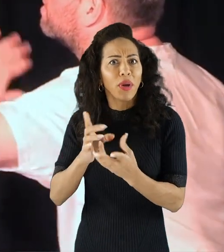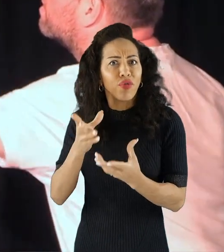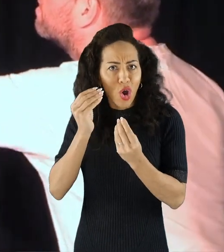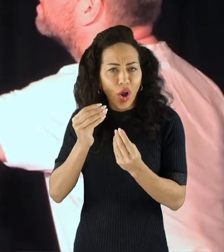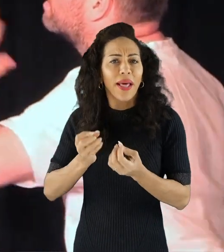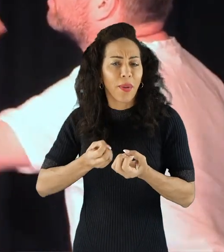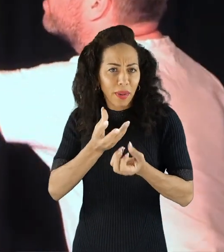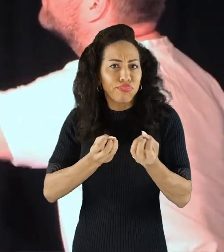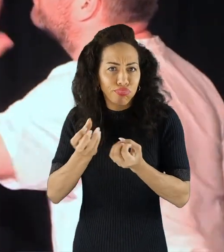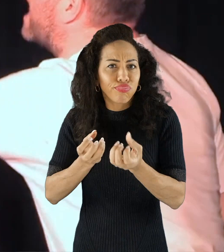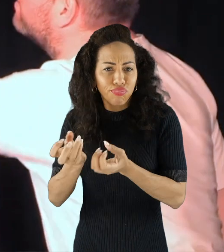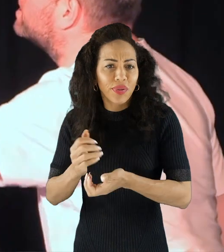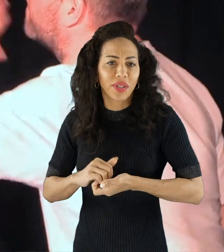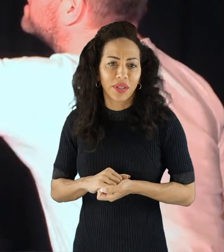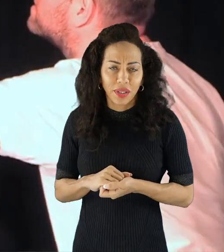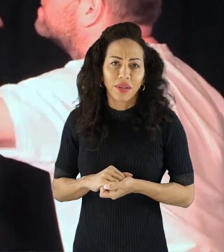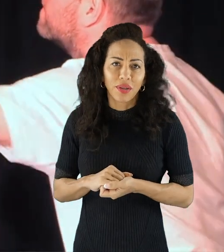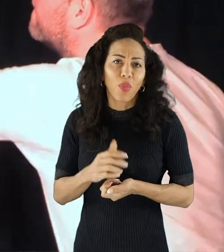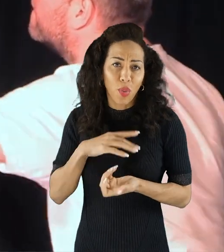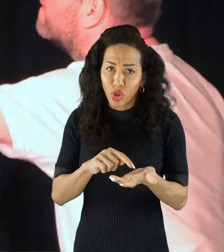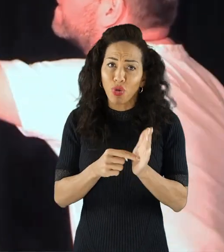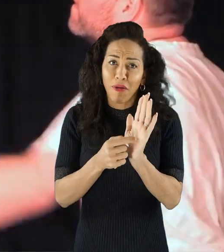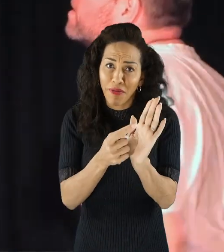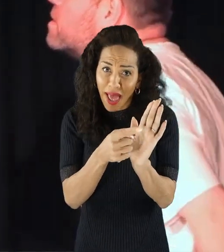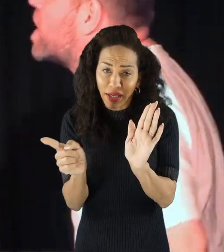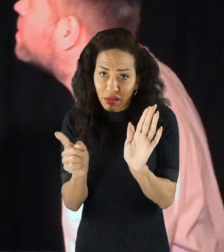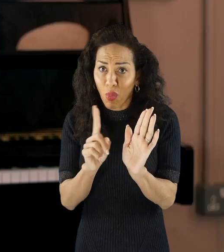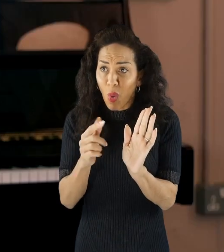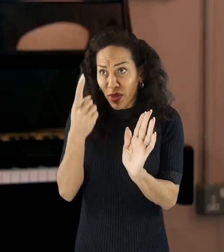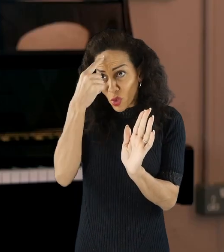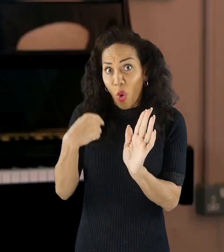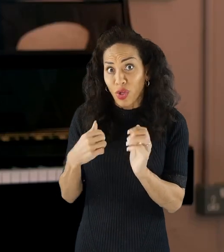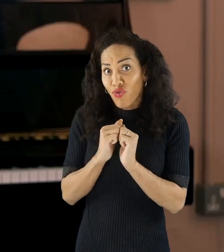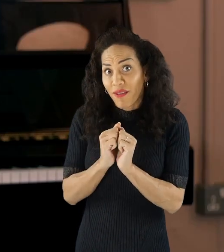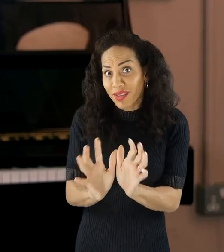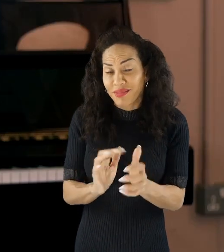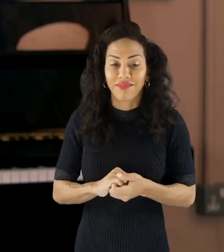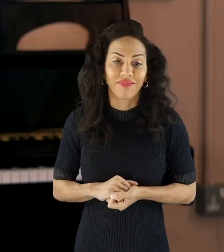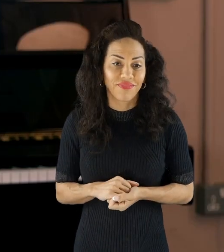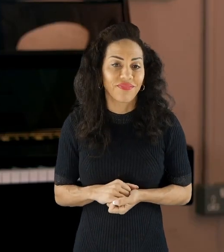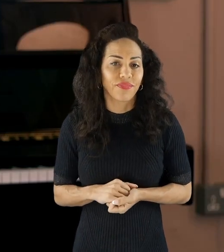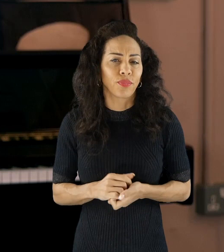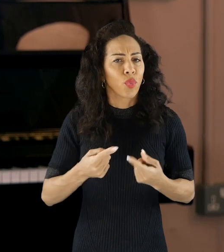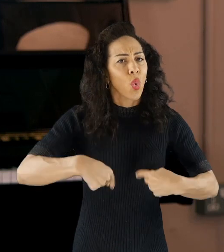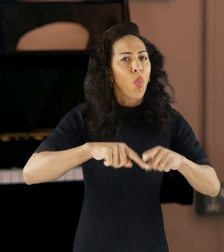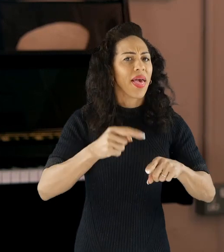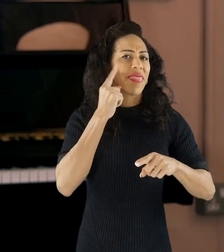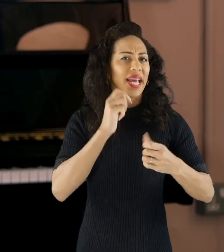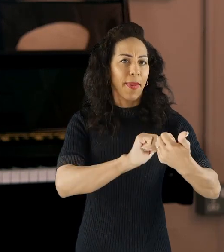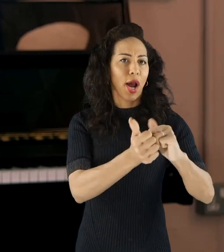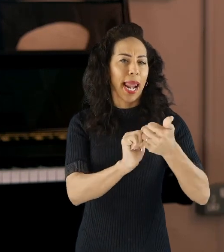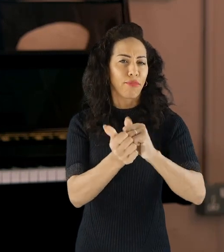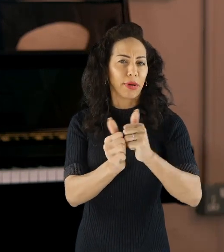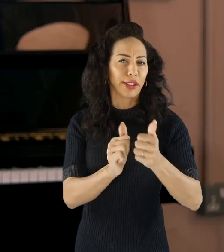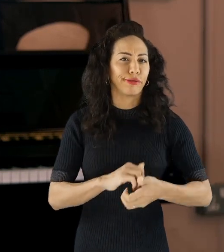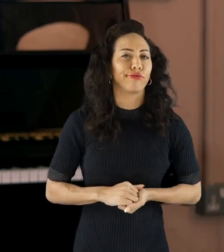what we try and do is to kind of reflect back to them what feels relevant. Actually, one of the things that we're really thinking about is collaborators